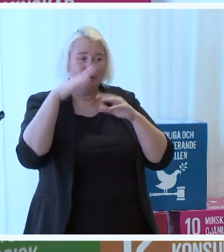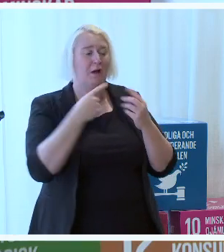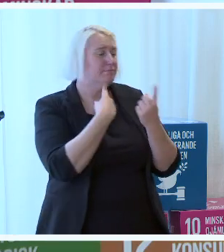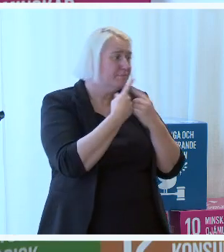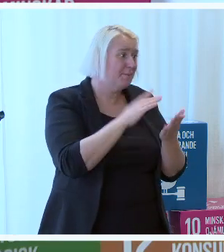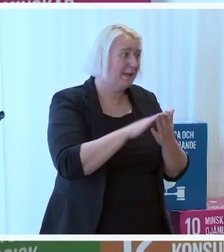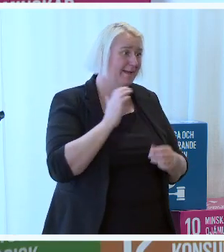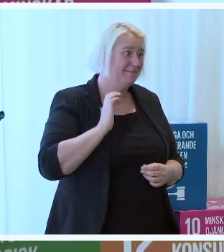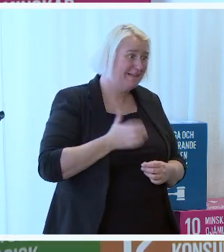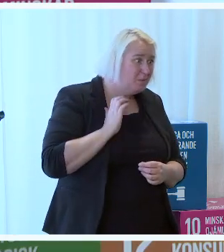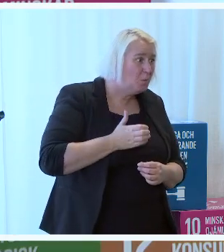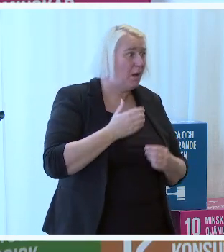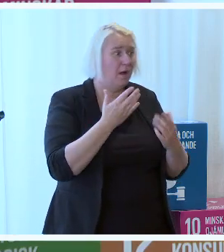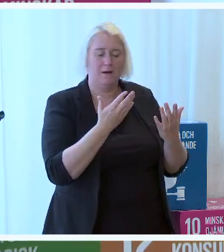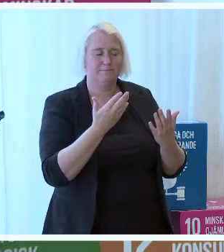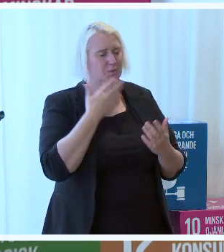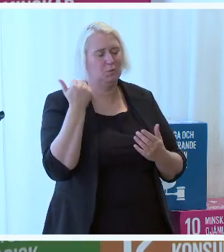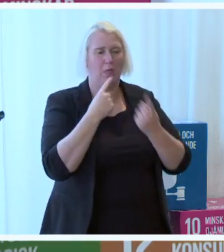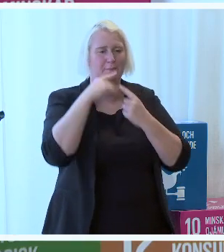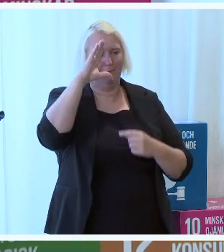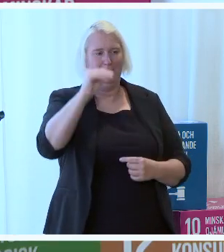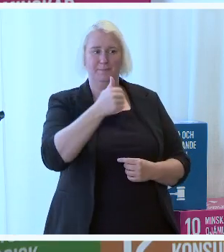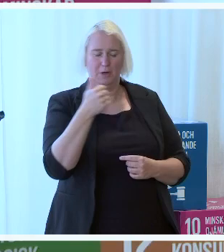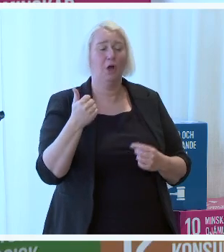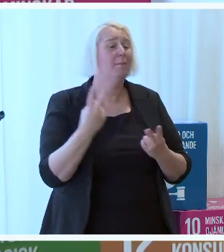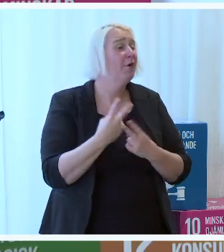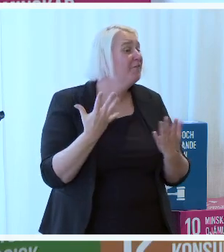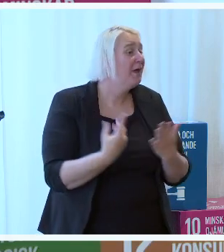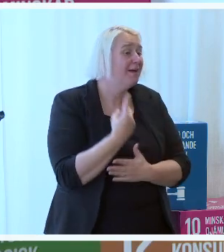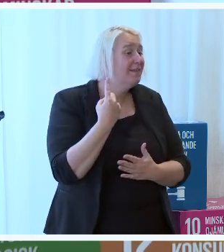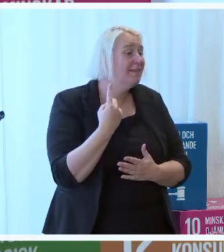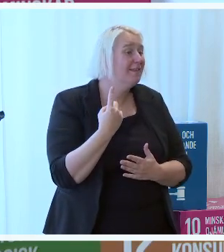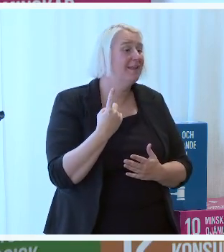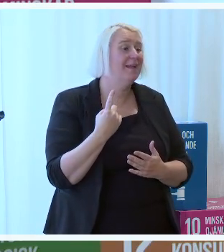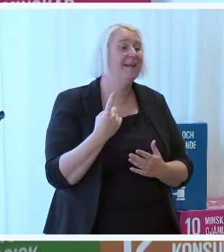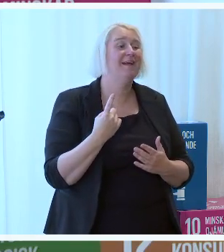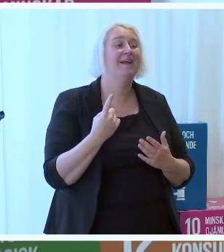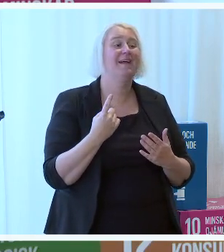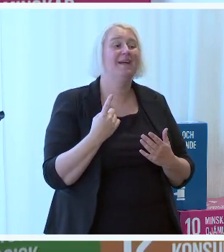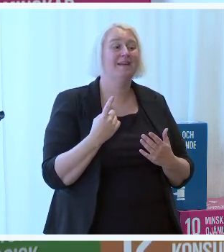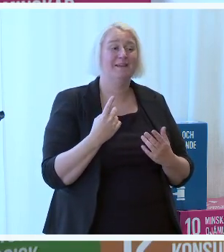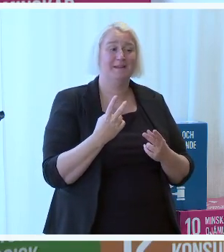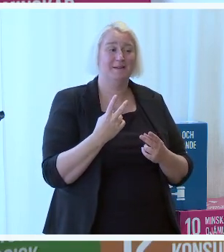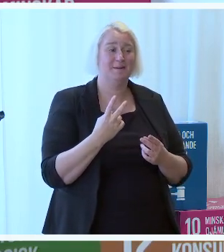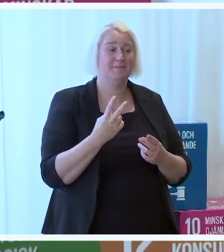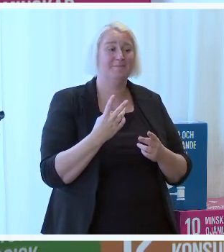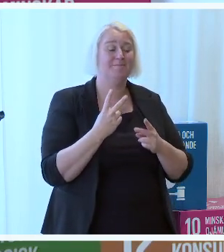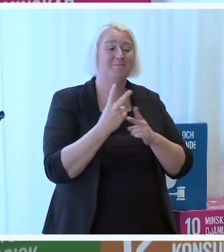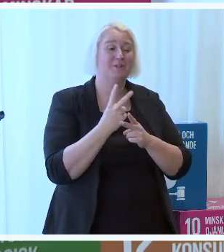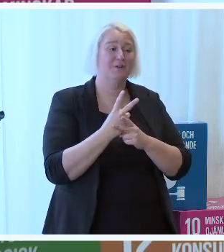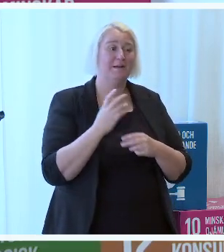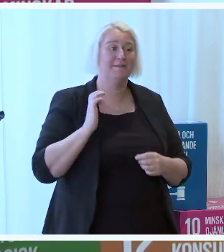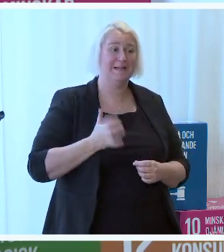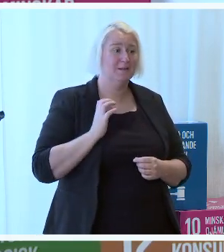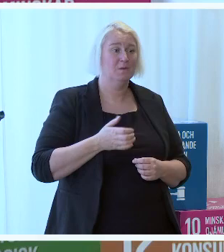led to boreholes being built, being dug, and not utilized. Women were still going for a distance to